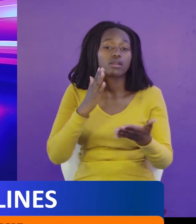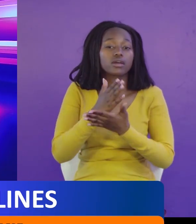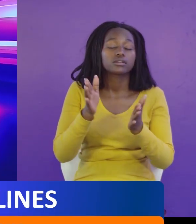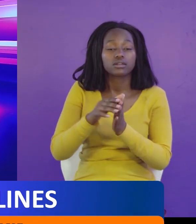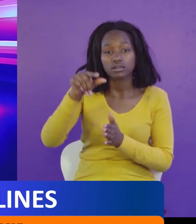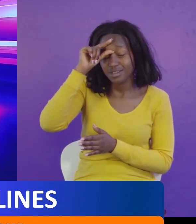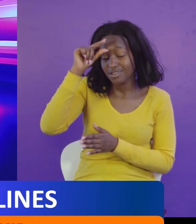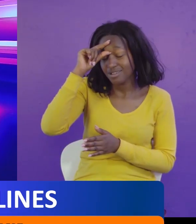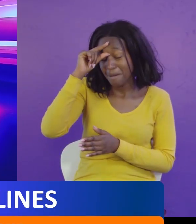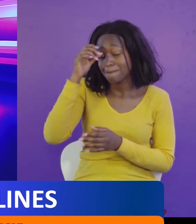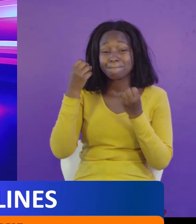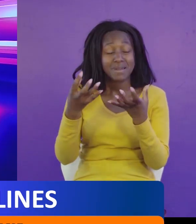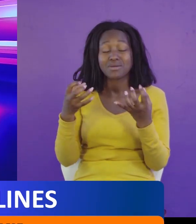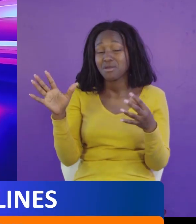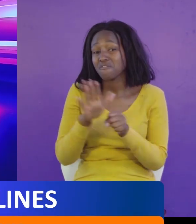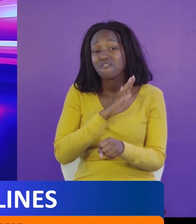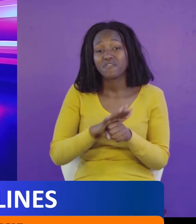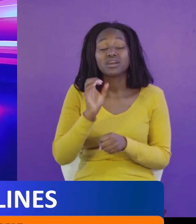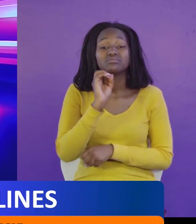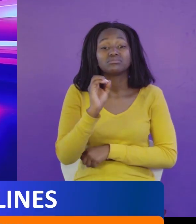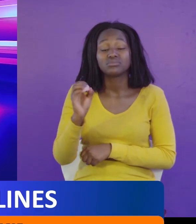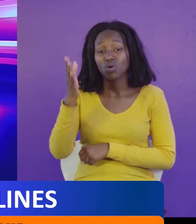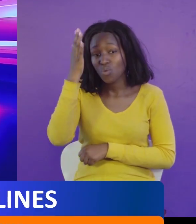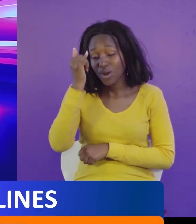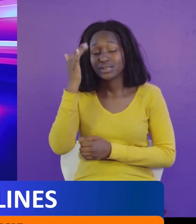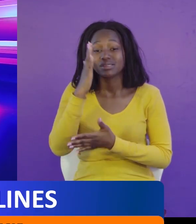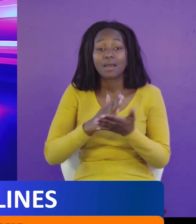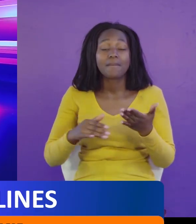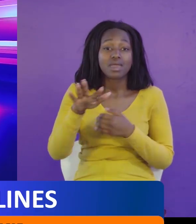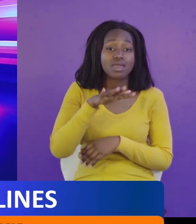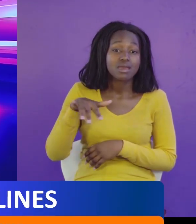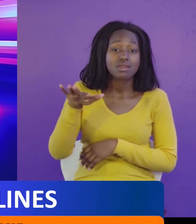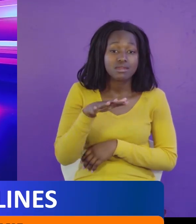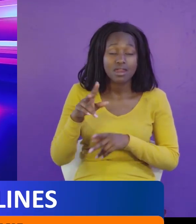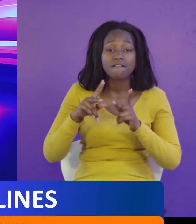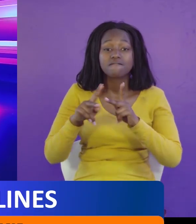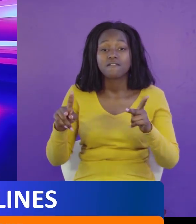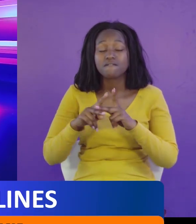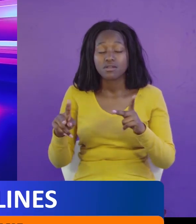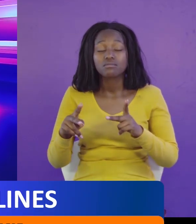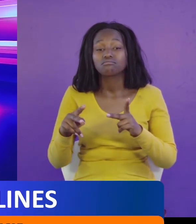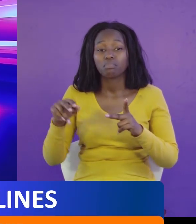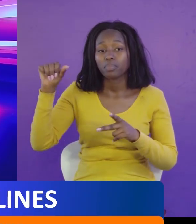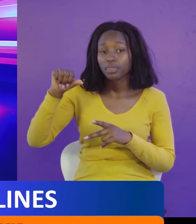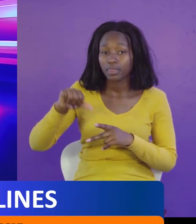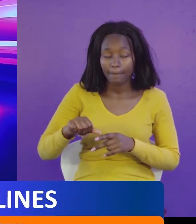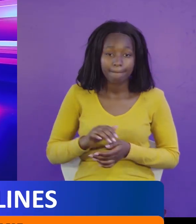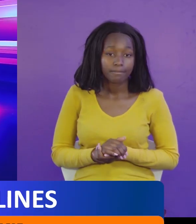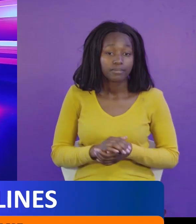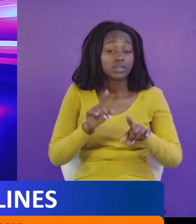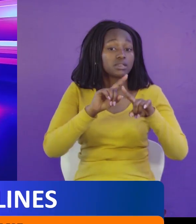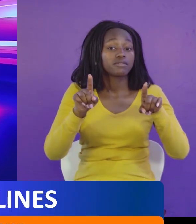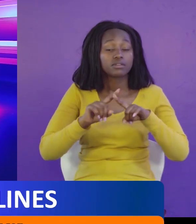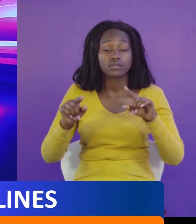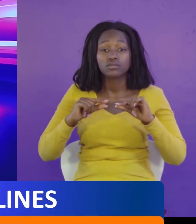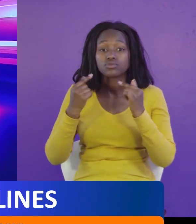largely unfulfilled, with some sections having been significantly undermined. The groups argue that there